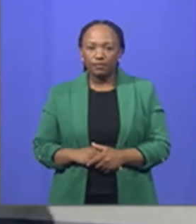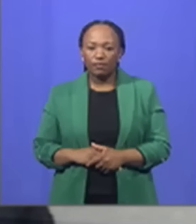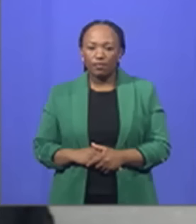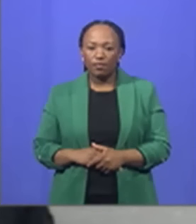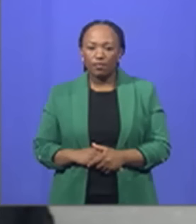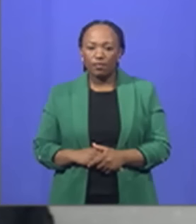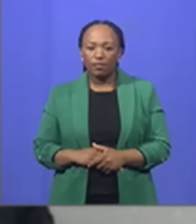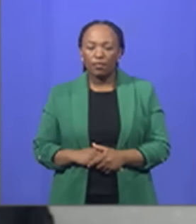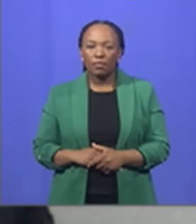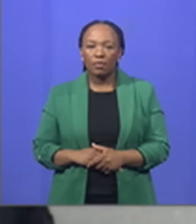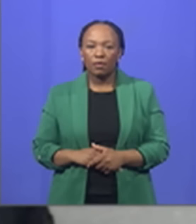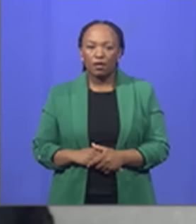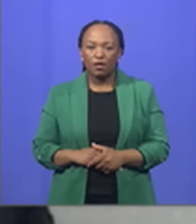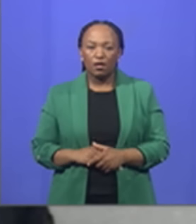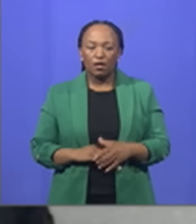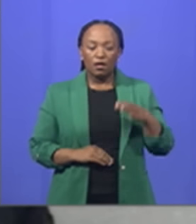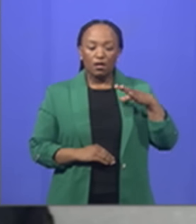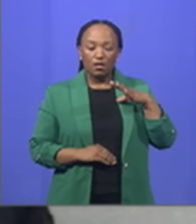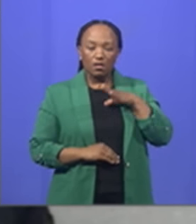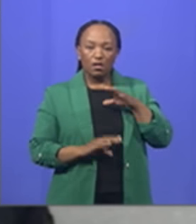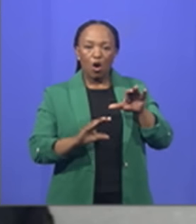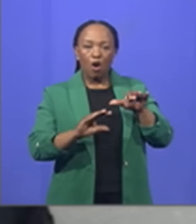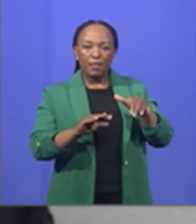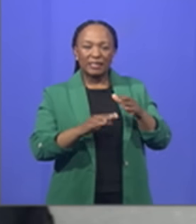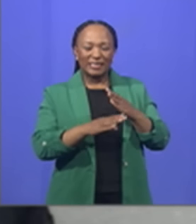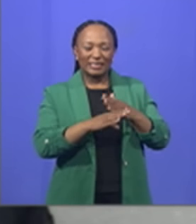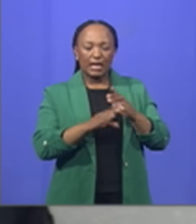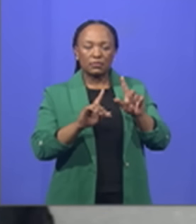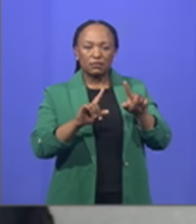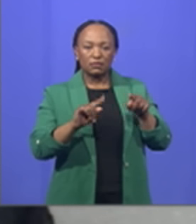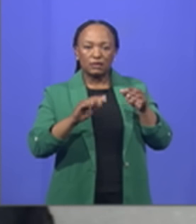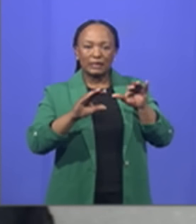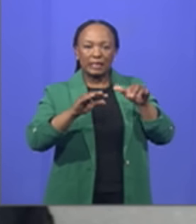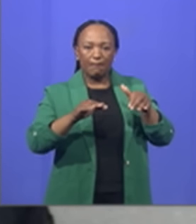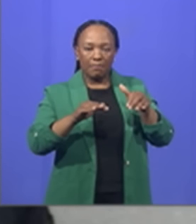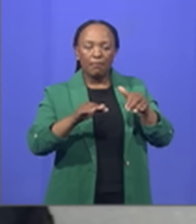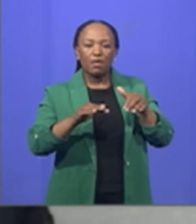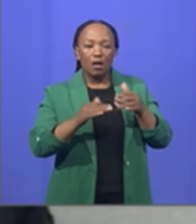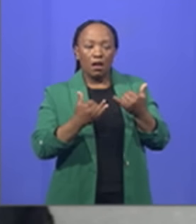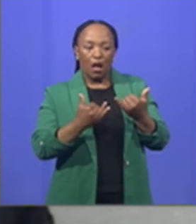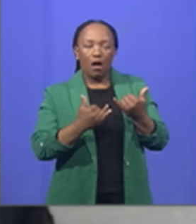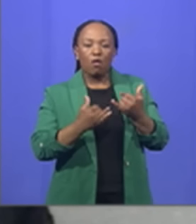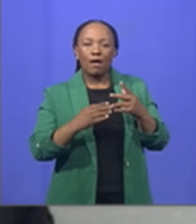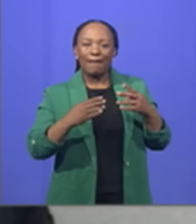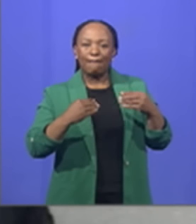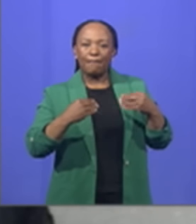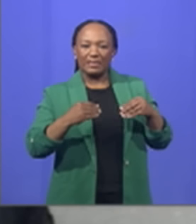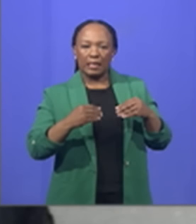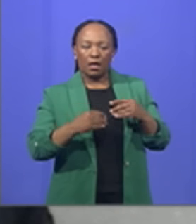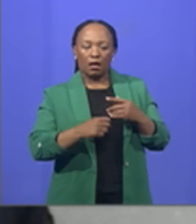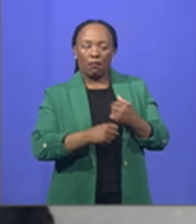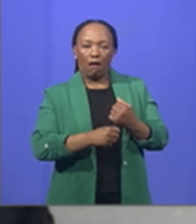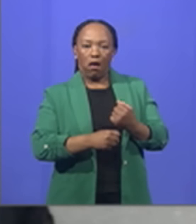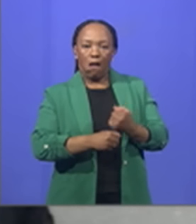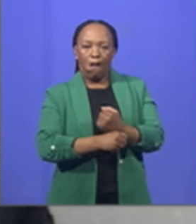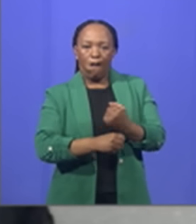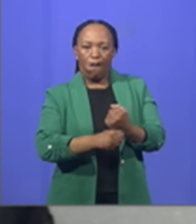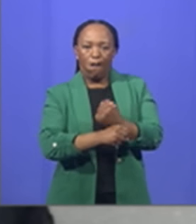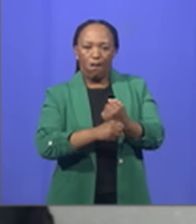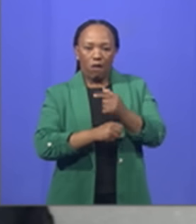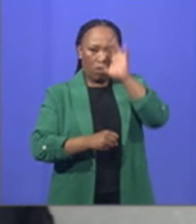The Commission's recommendations task team is currently conducting a takedown operation. With the operation currently underway, the SAPS will